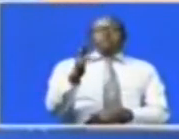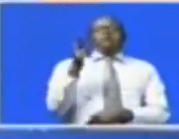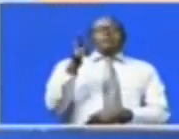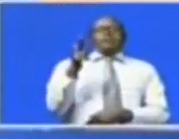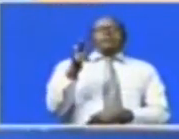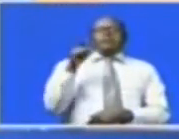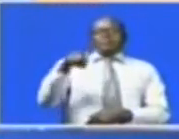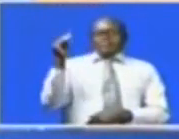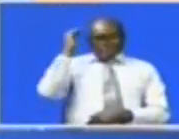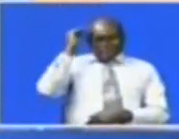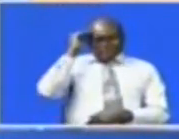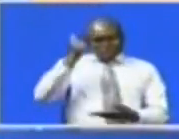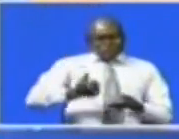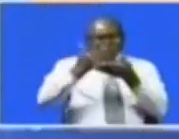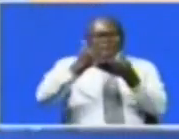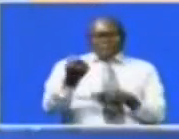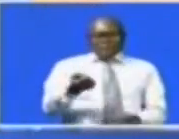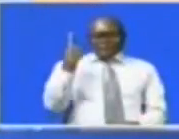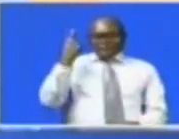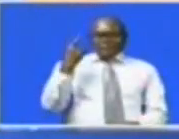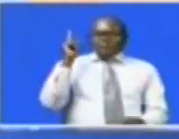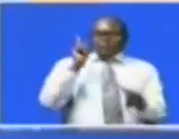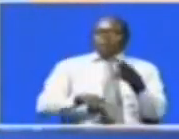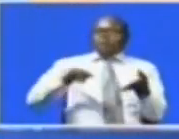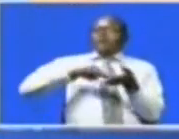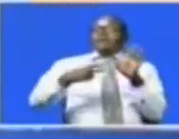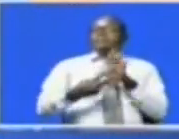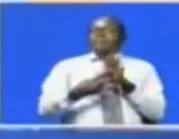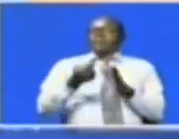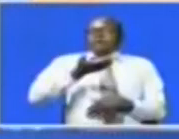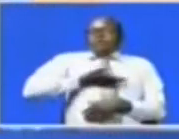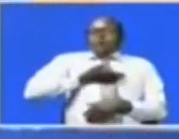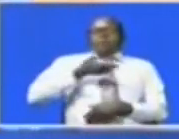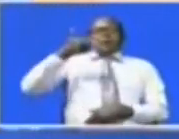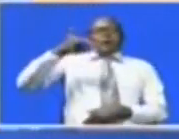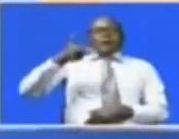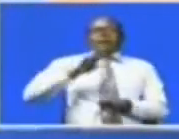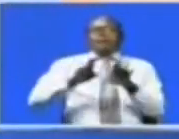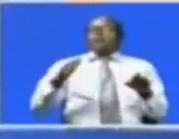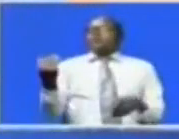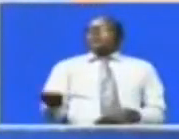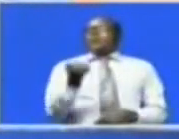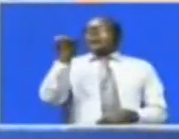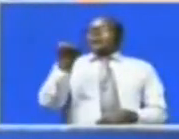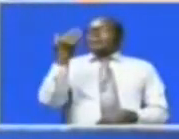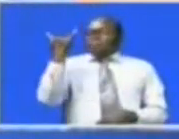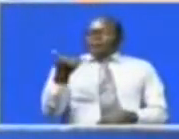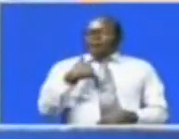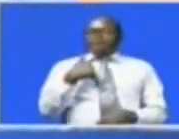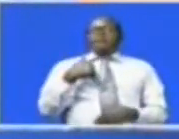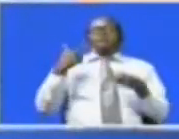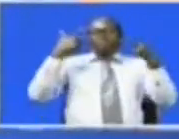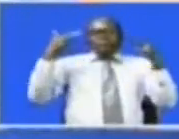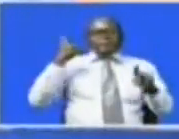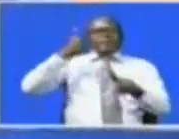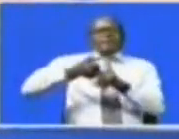education that will assist them to understand what it means to own a gun. So therefore, it's not just waking up because we have a terror attack